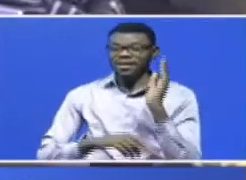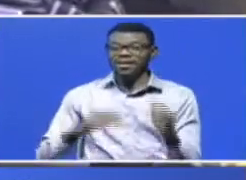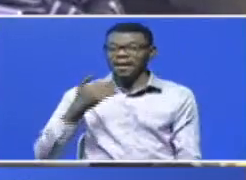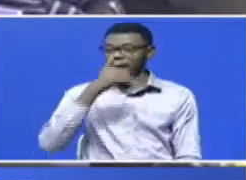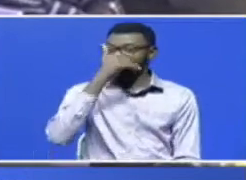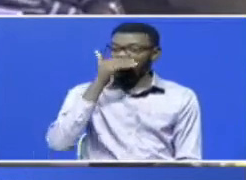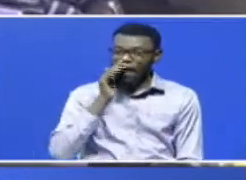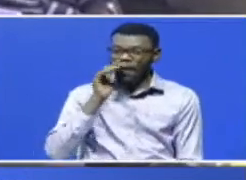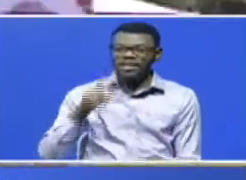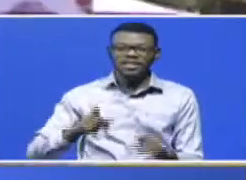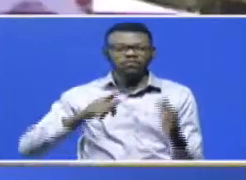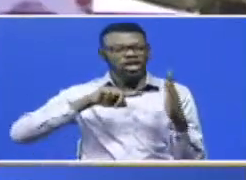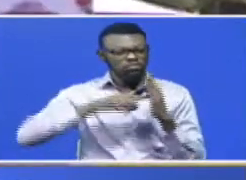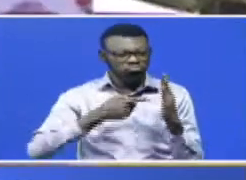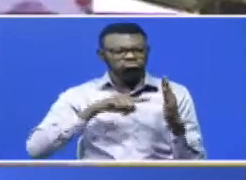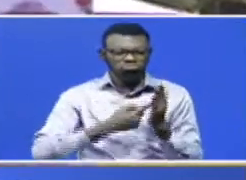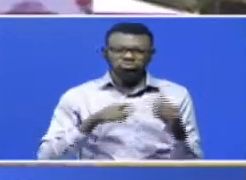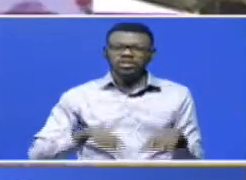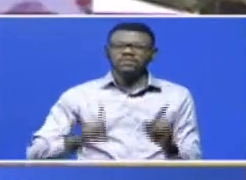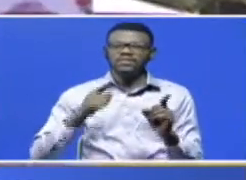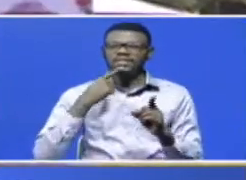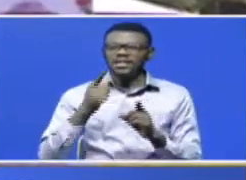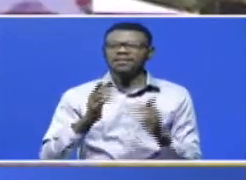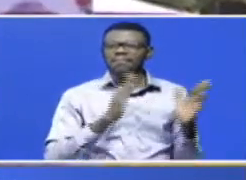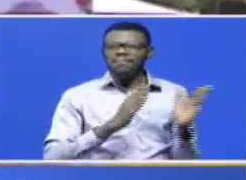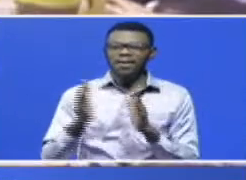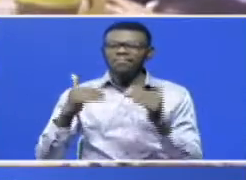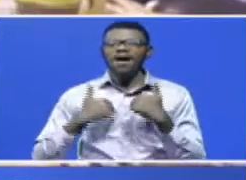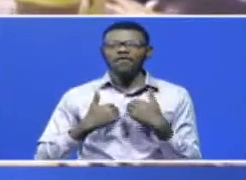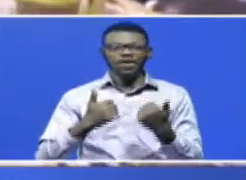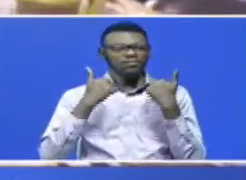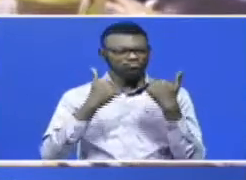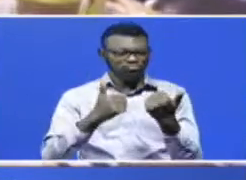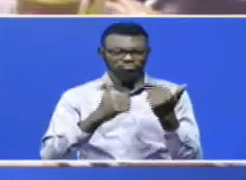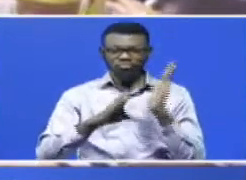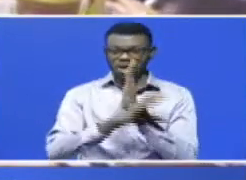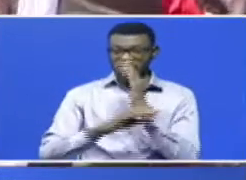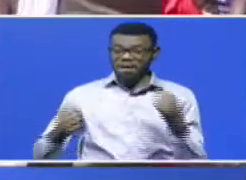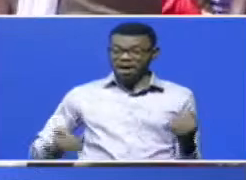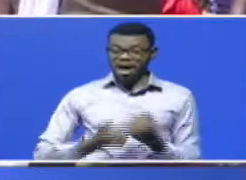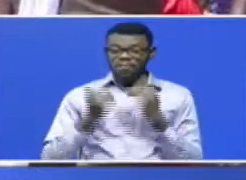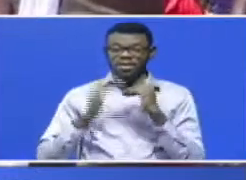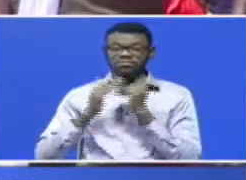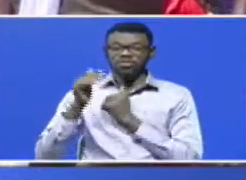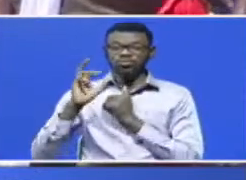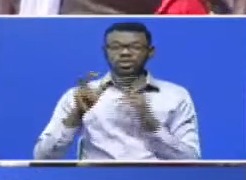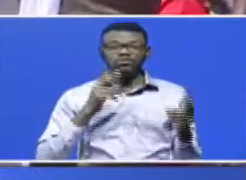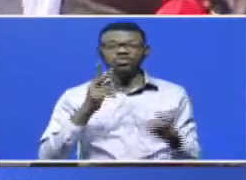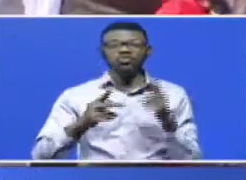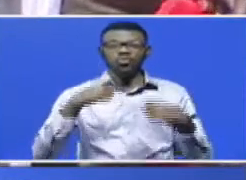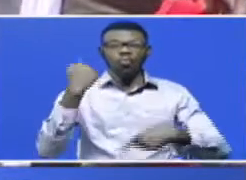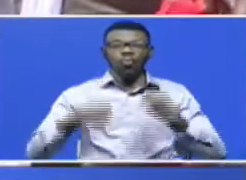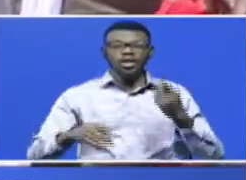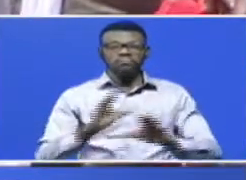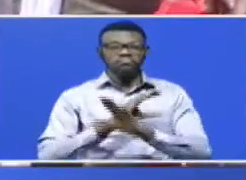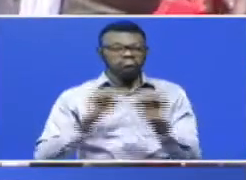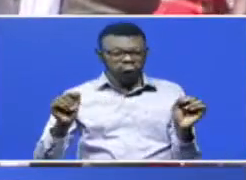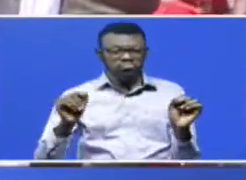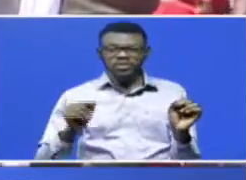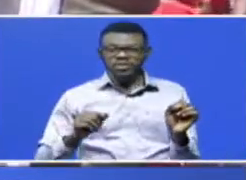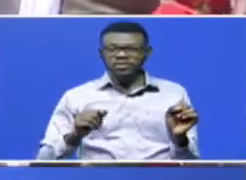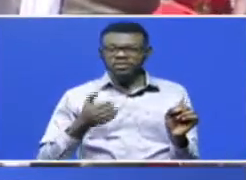was quick to highlight the goodwill he has for the country if elected president in 2022. Stop betting. Look for the right